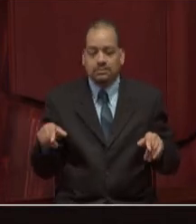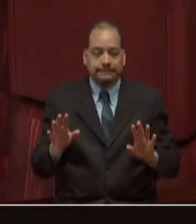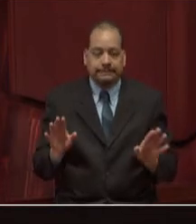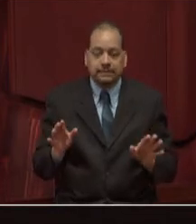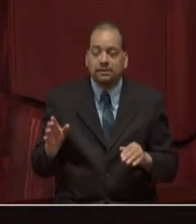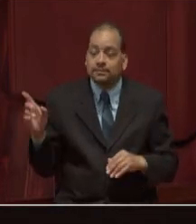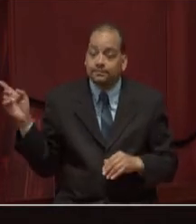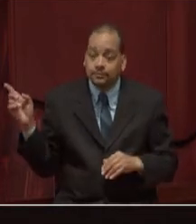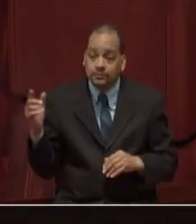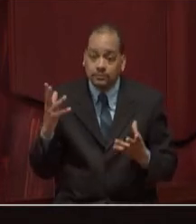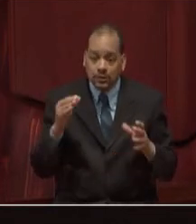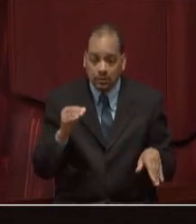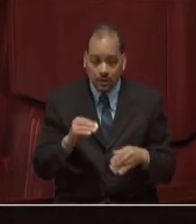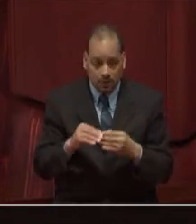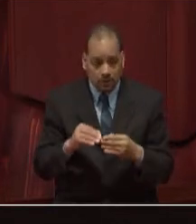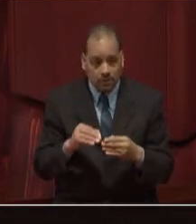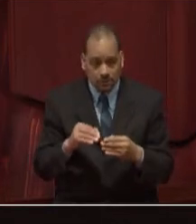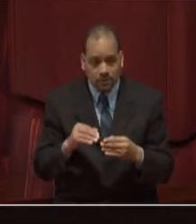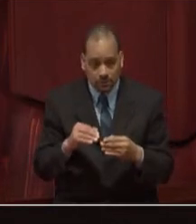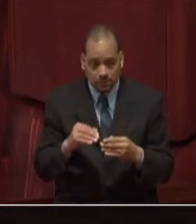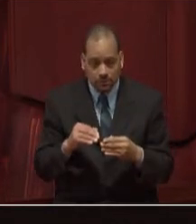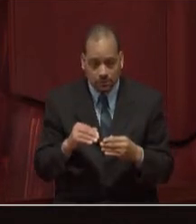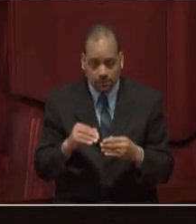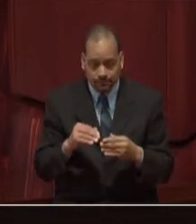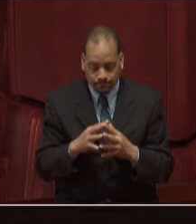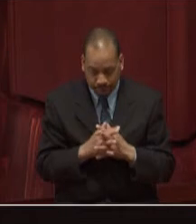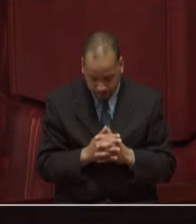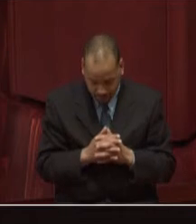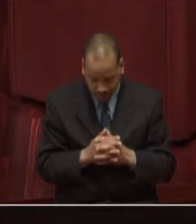here, and a second later I'll come back to. But